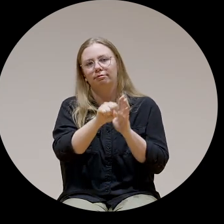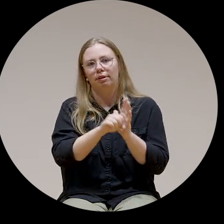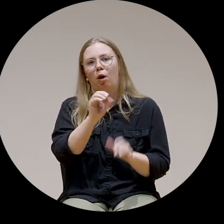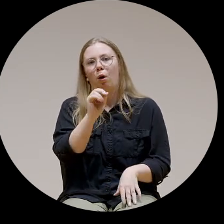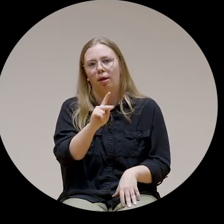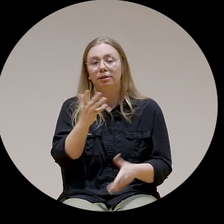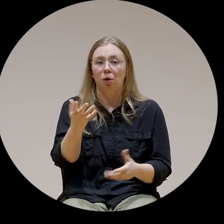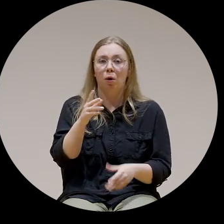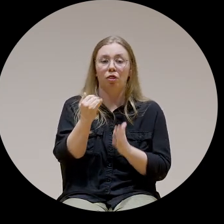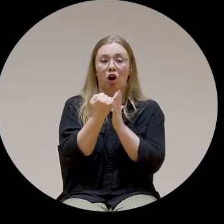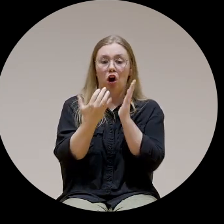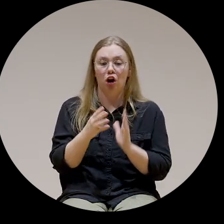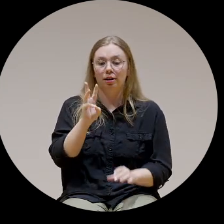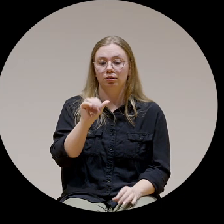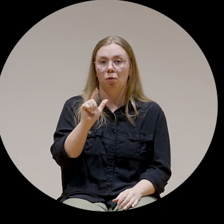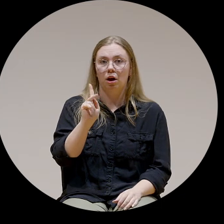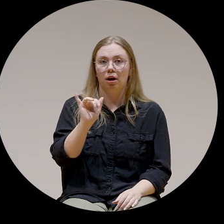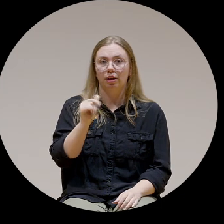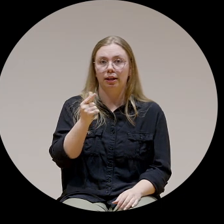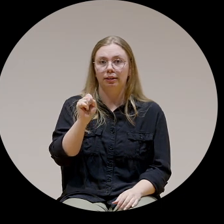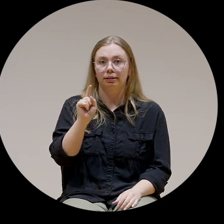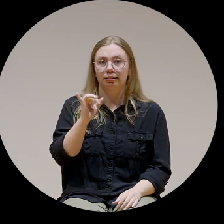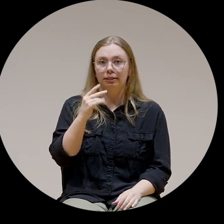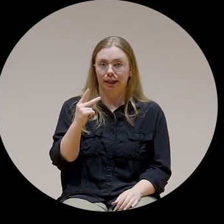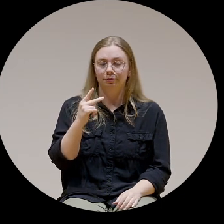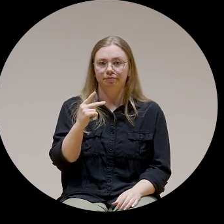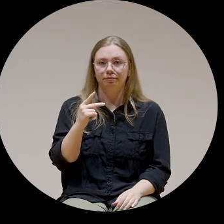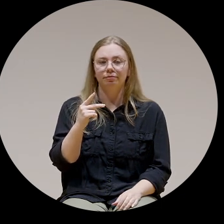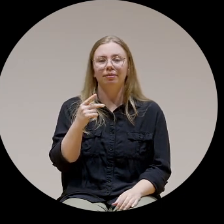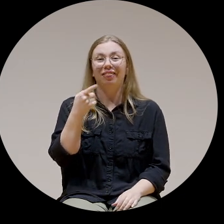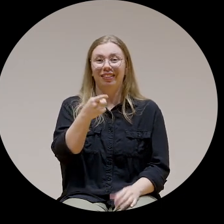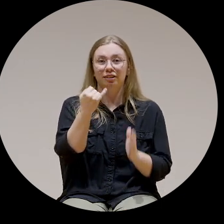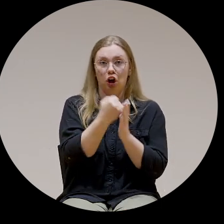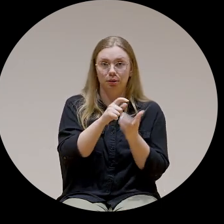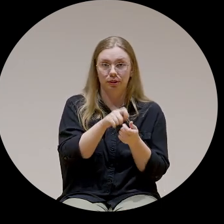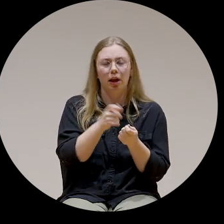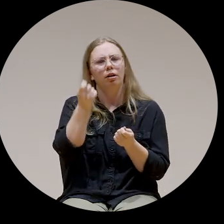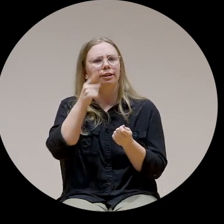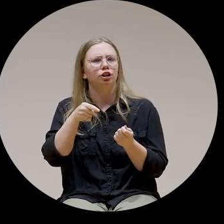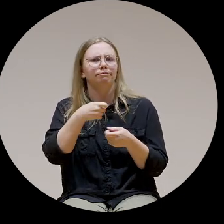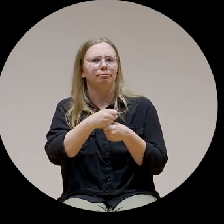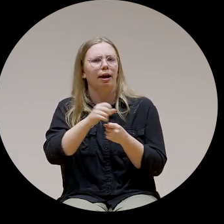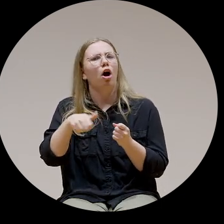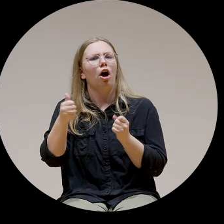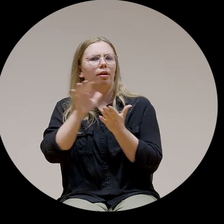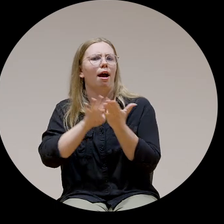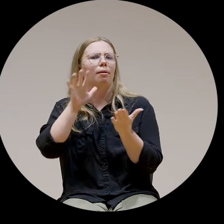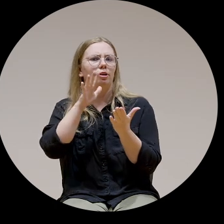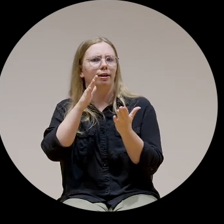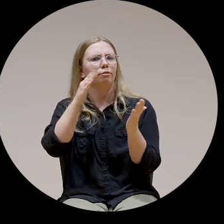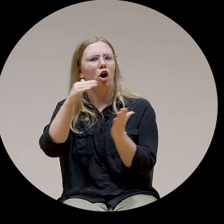Kay Walking Stick, in this piece in particular, and she's done other pieces, other abstract pieces like this that